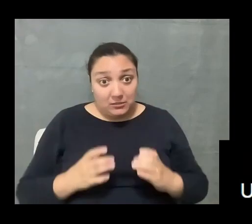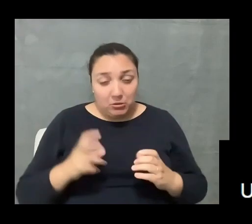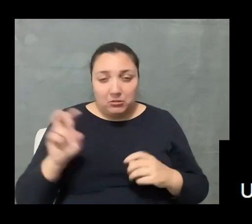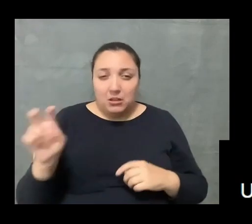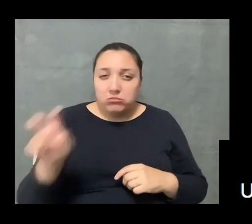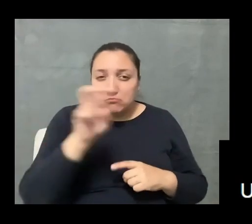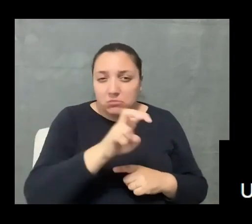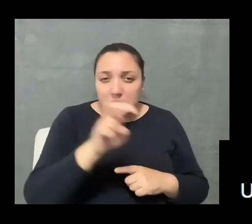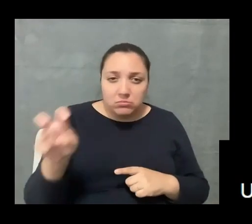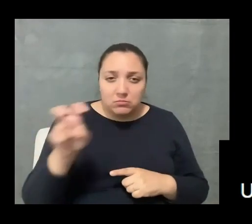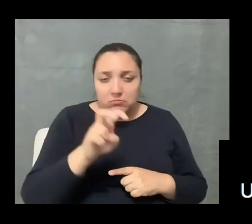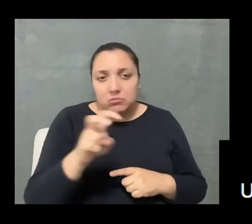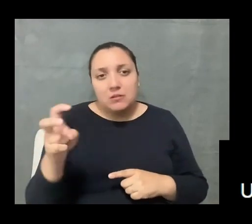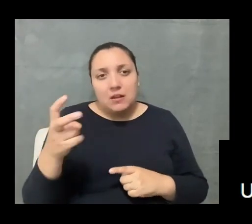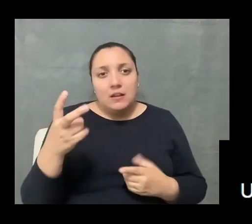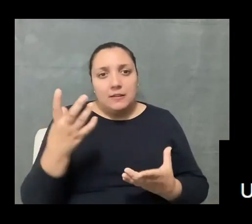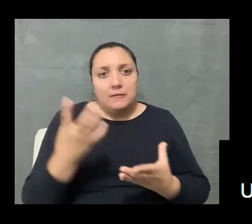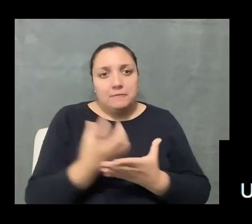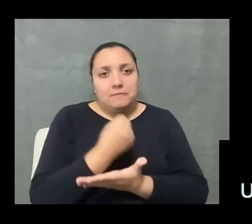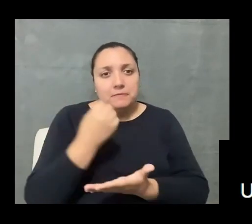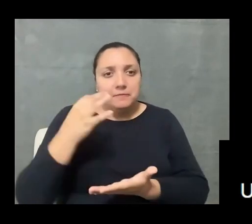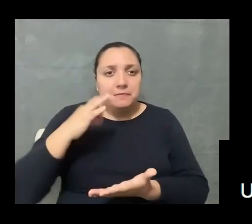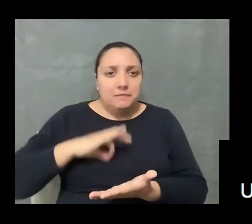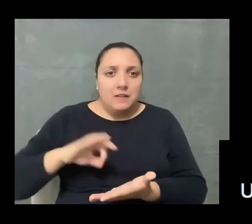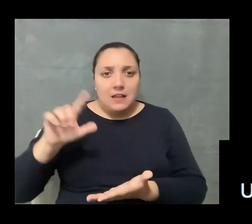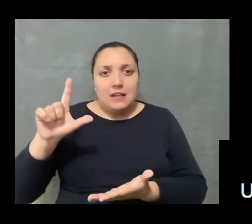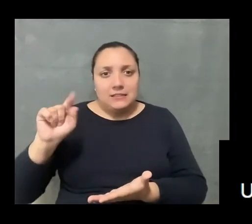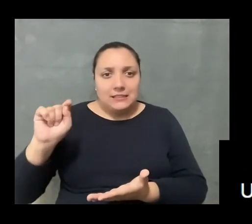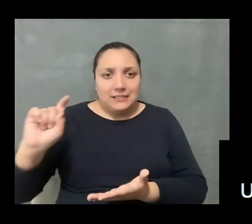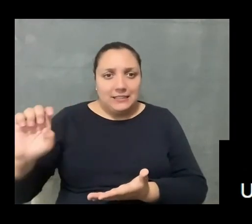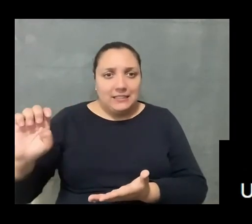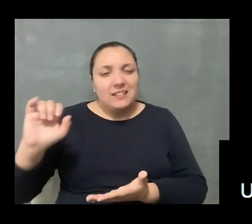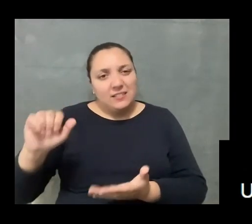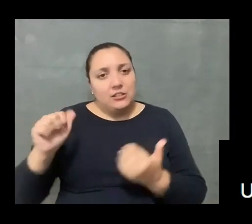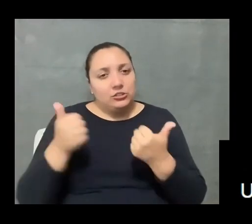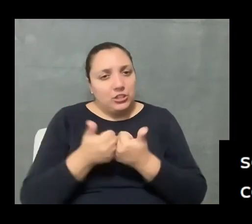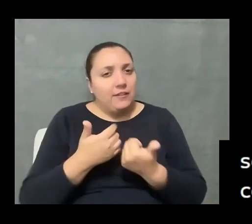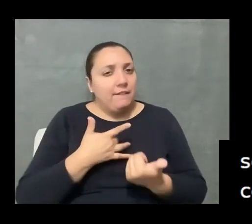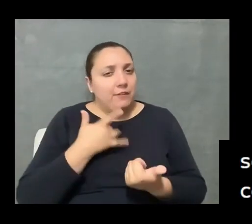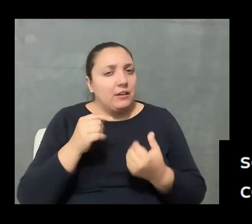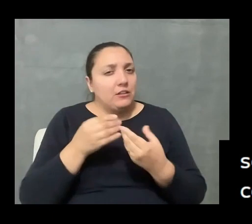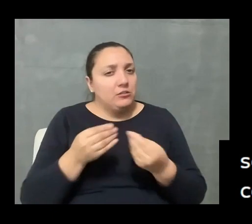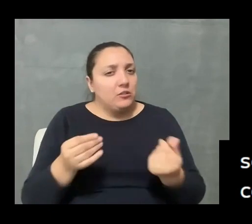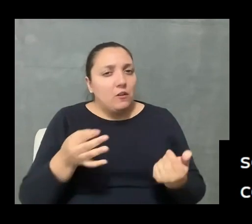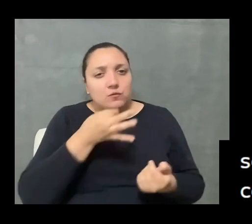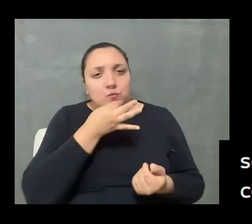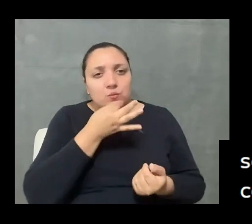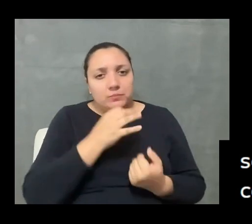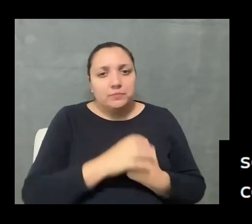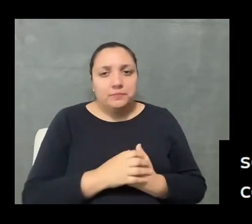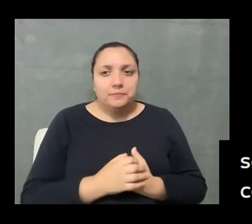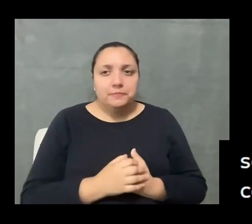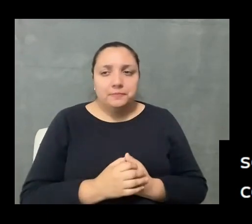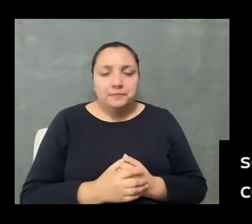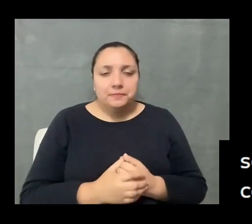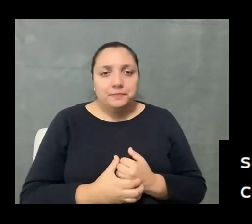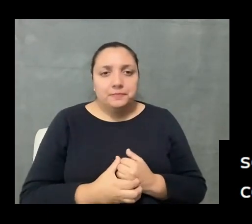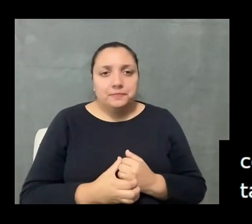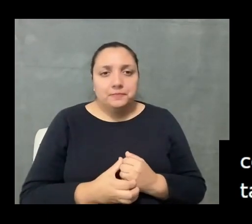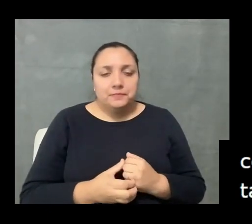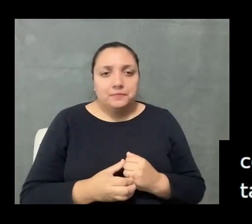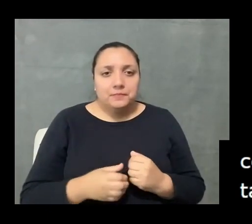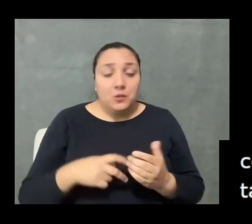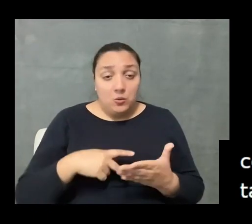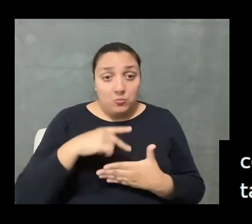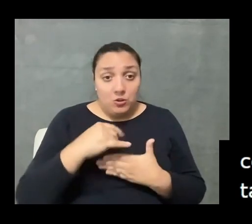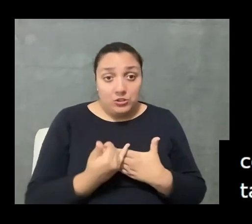forth and using the benefit for LTE. And these are all challenges we think we can solve shortly. The project itself for us is